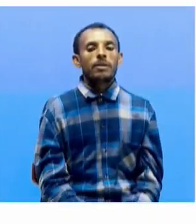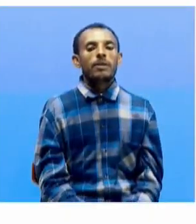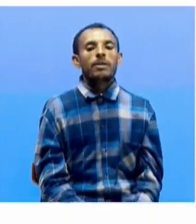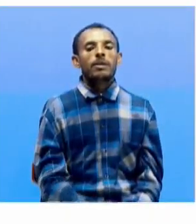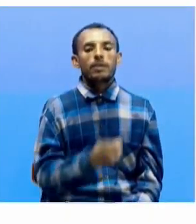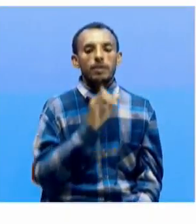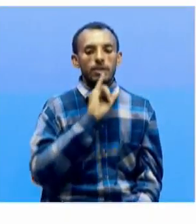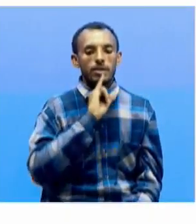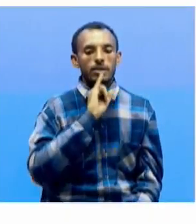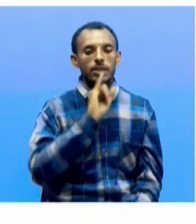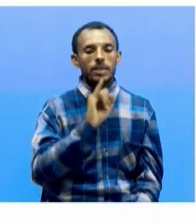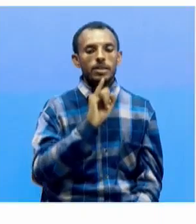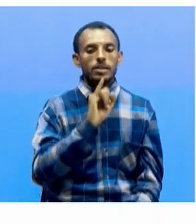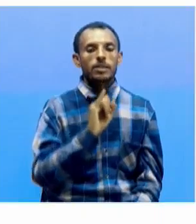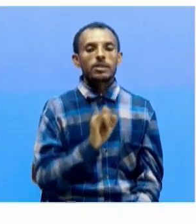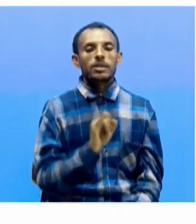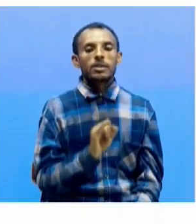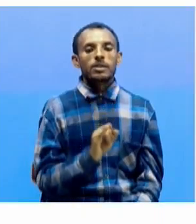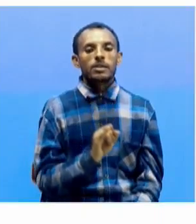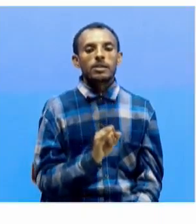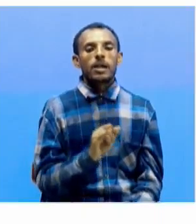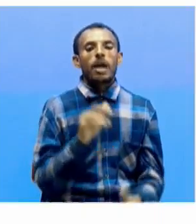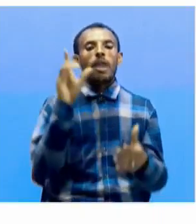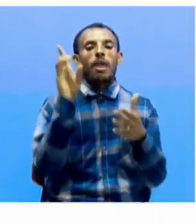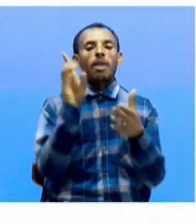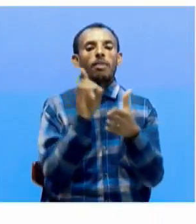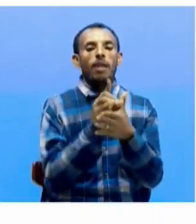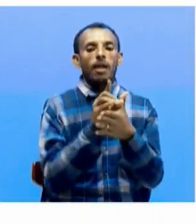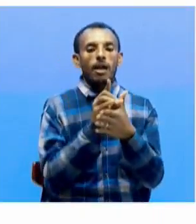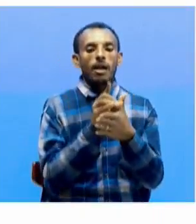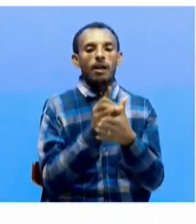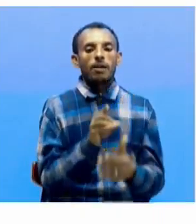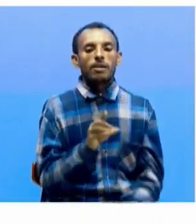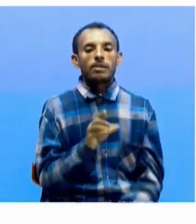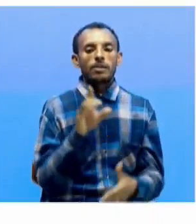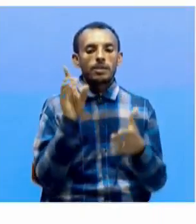is this a data